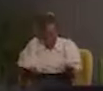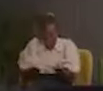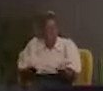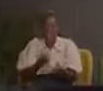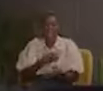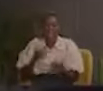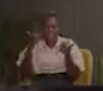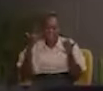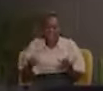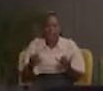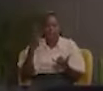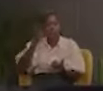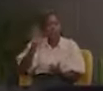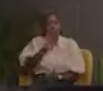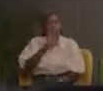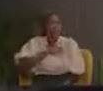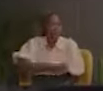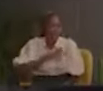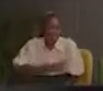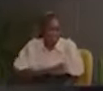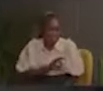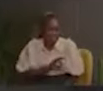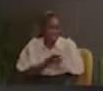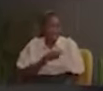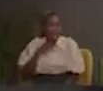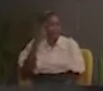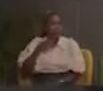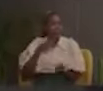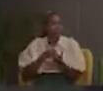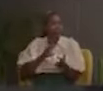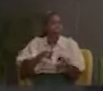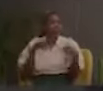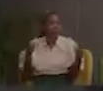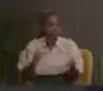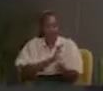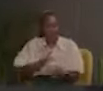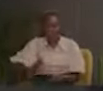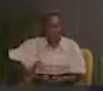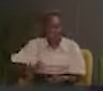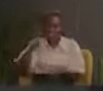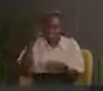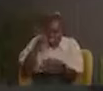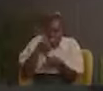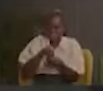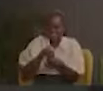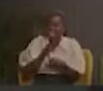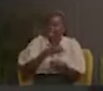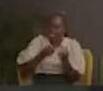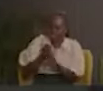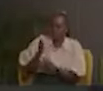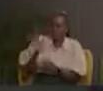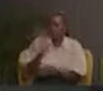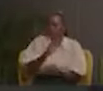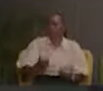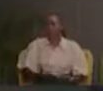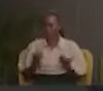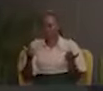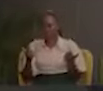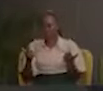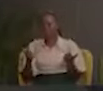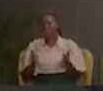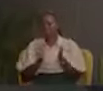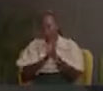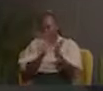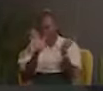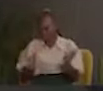your profiting, and then to be able to reveal Christ in and through you. And generally speaking, to